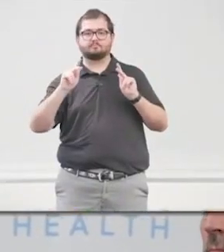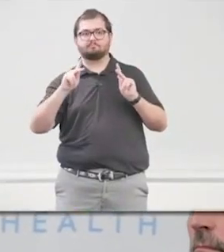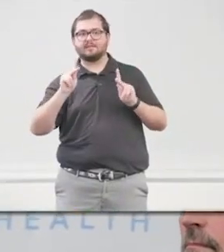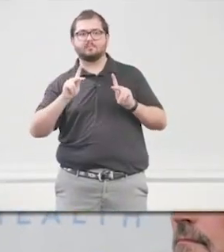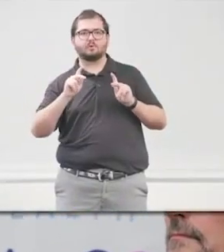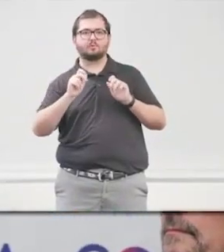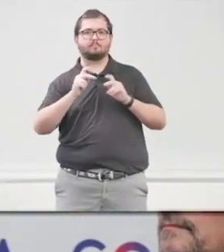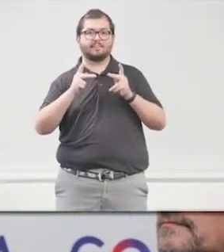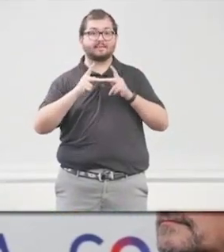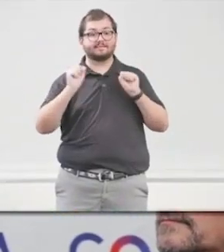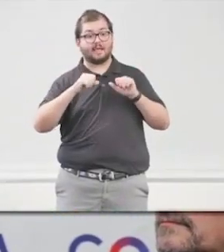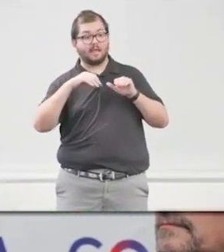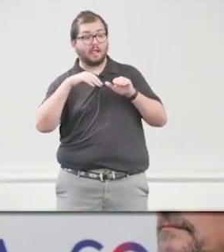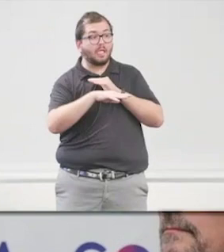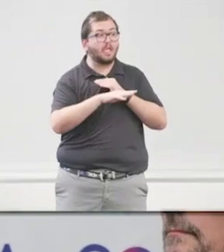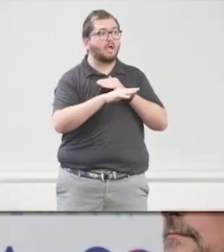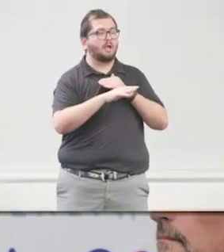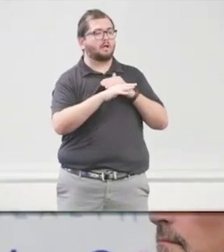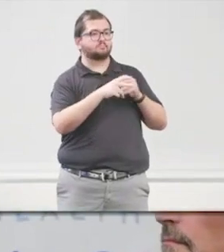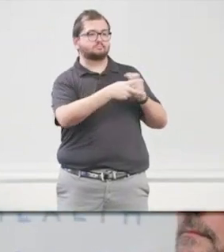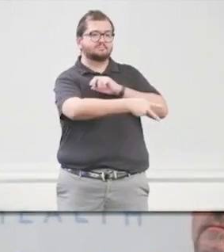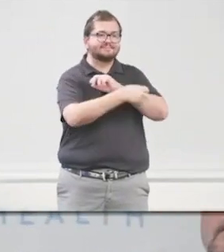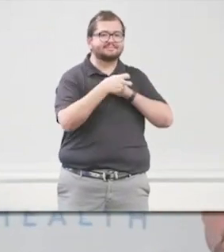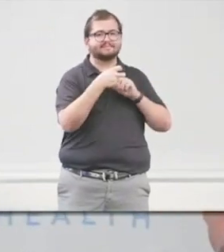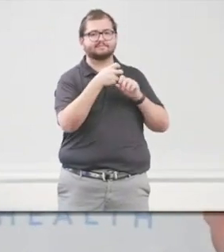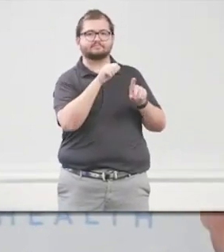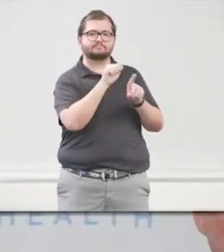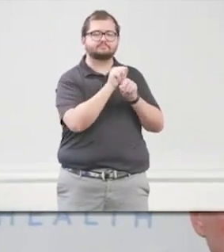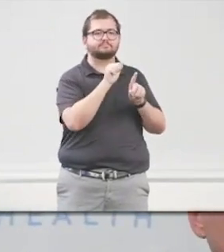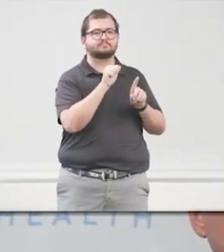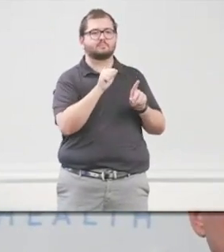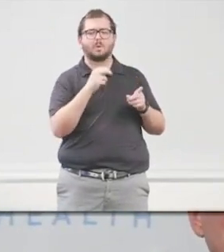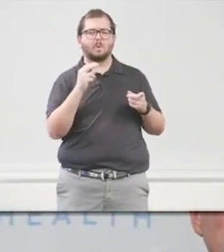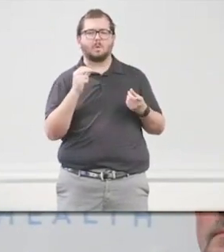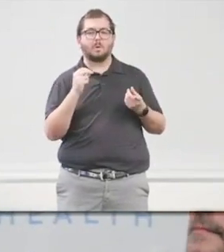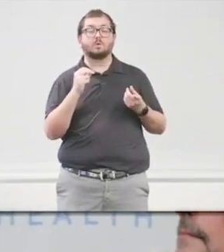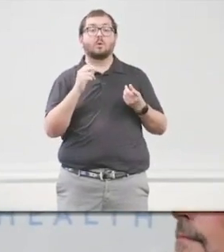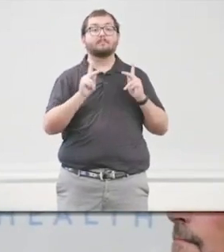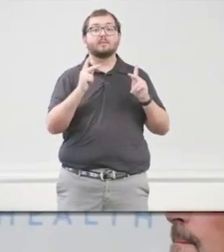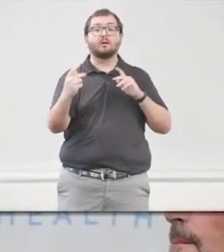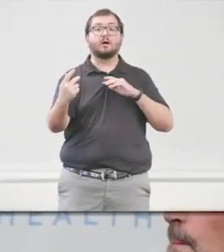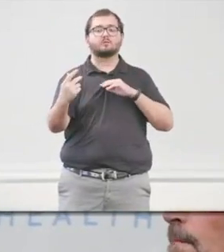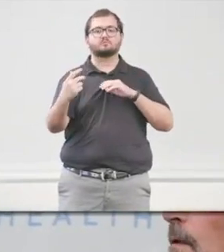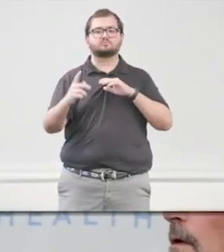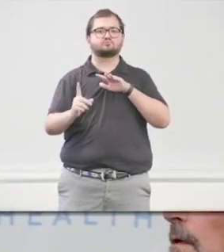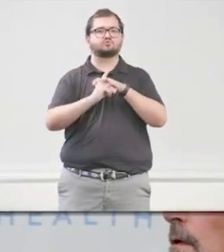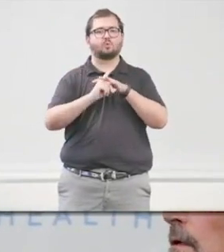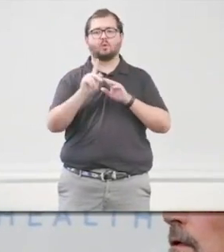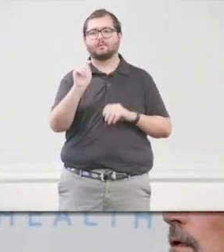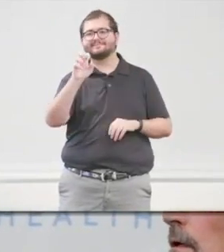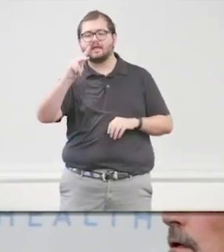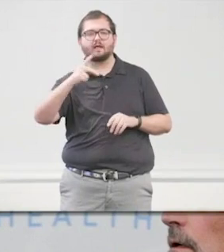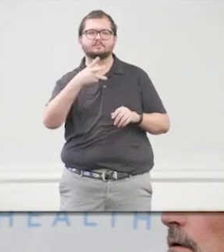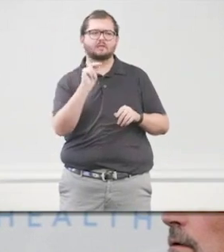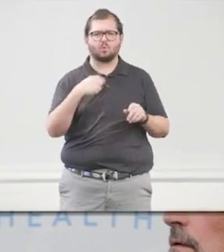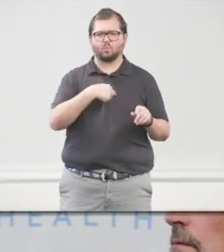from overseas, from other nations. If someone were to roll up with tanks or guns to our organizations, we have a way to respond to